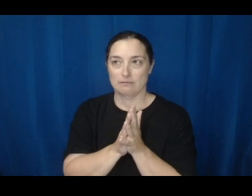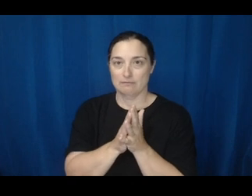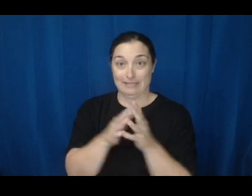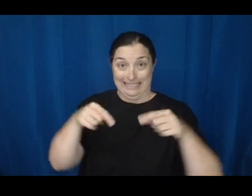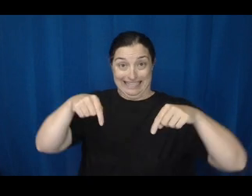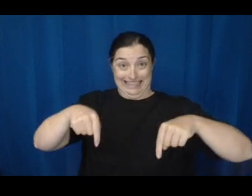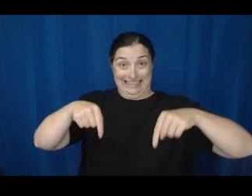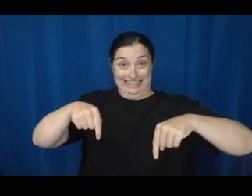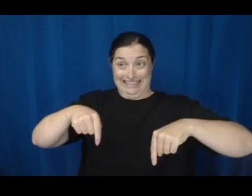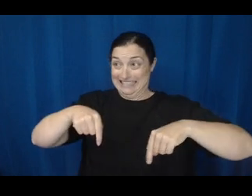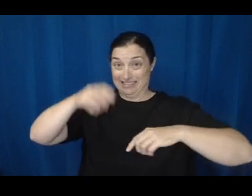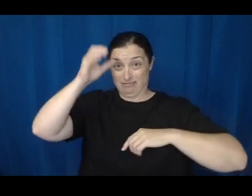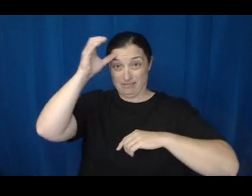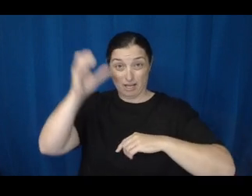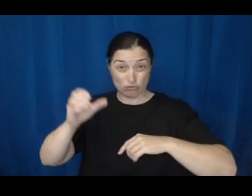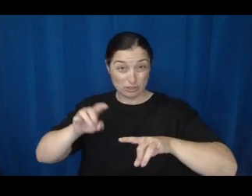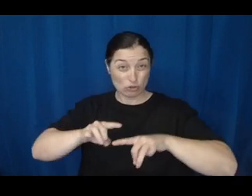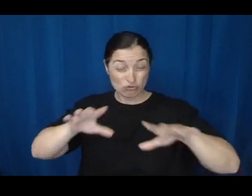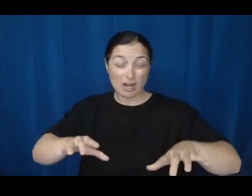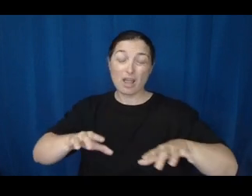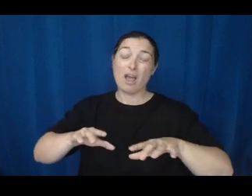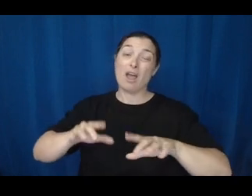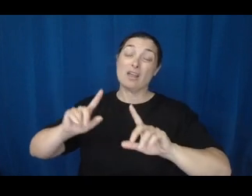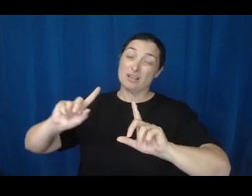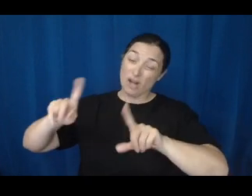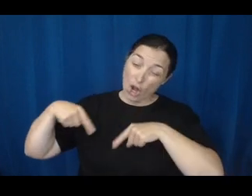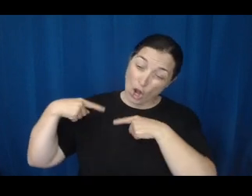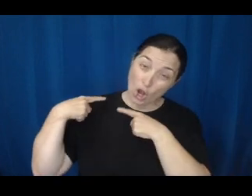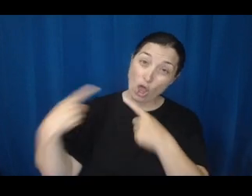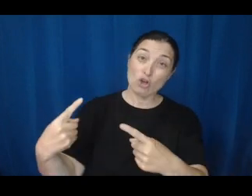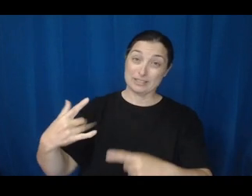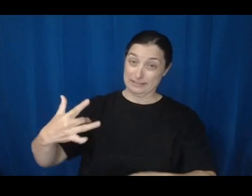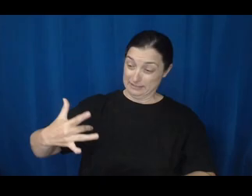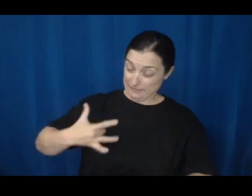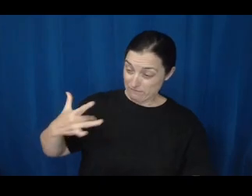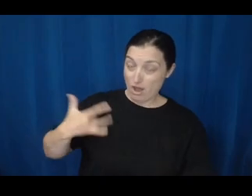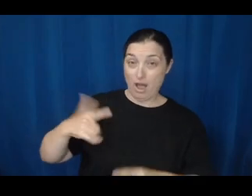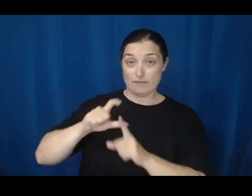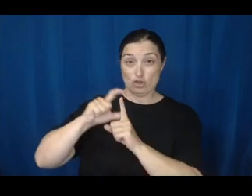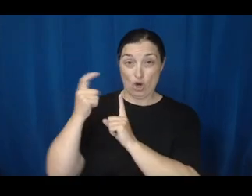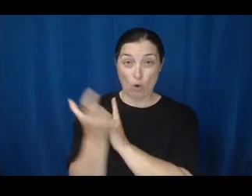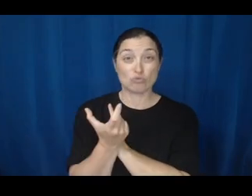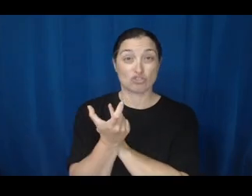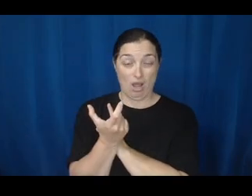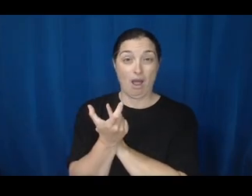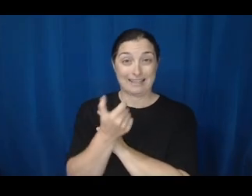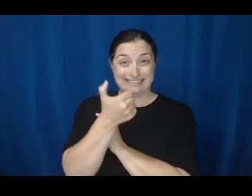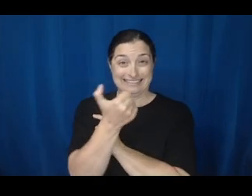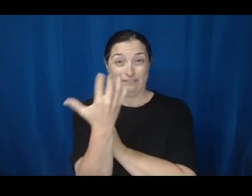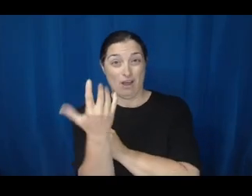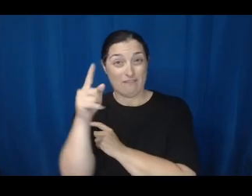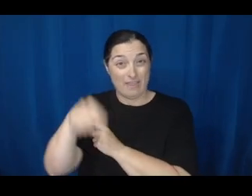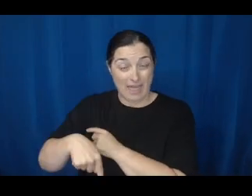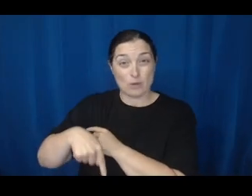the longest surviving living culture on the planet, 65,000 years. People have been knowing